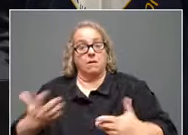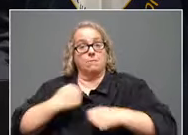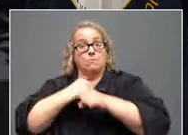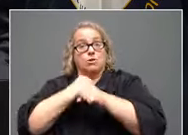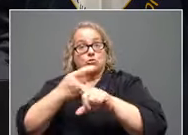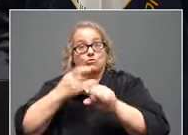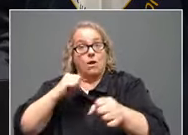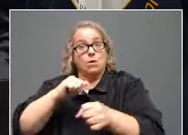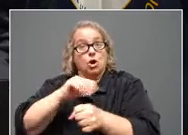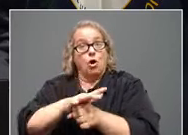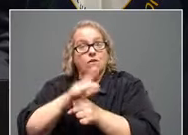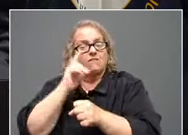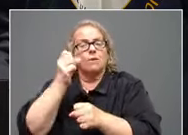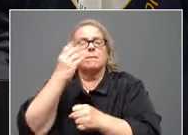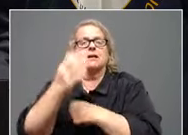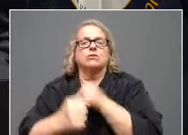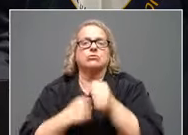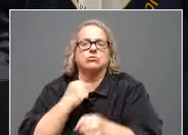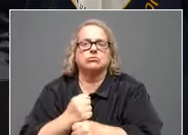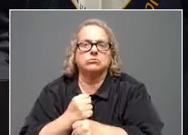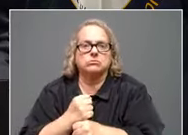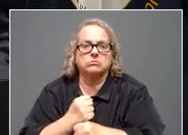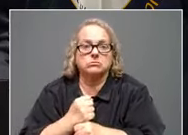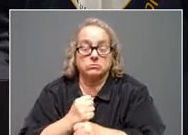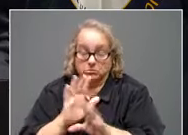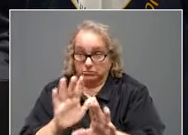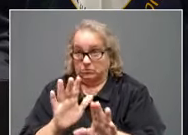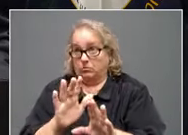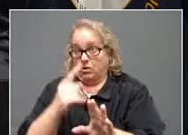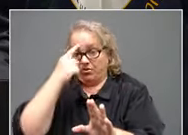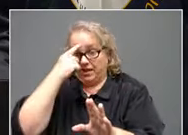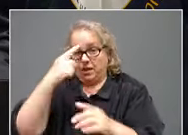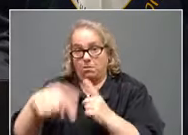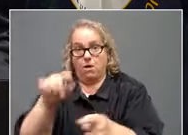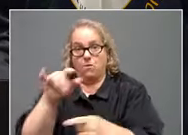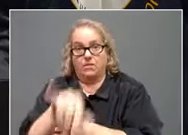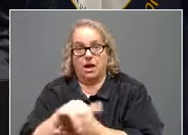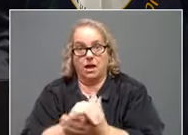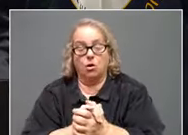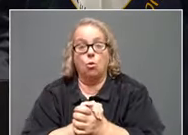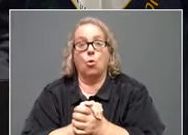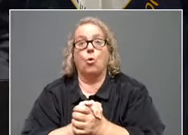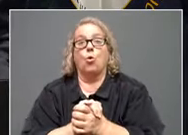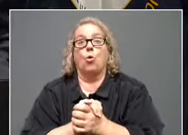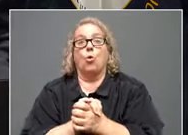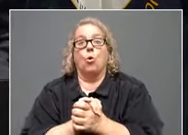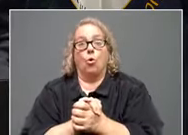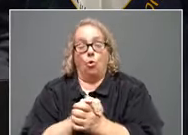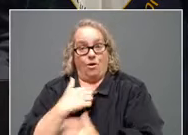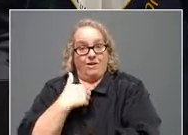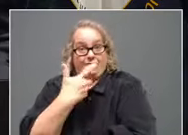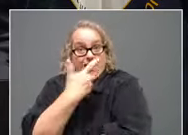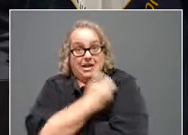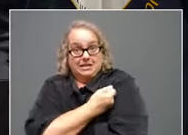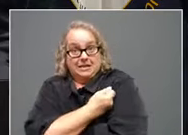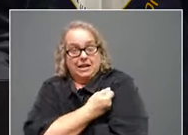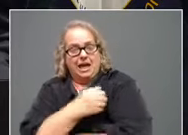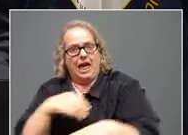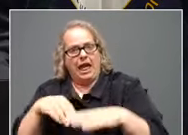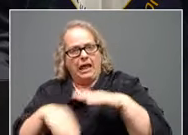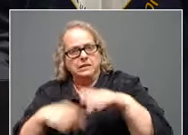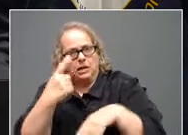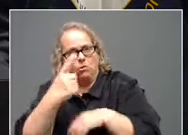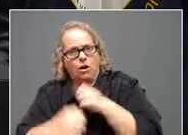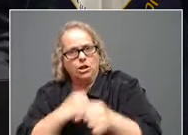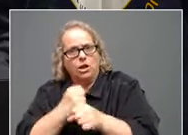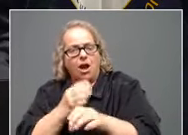for years. I just want everybody to think about that, right? We ended up with vaccines in less than a year after a one in